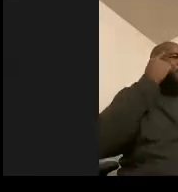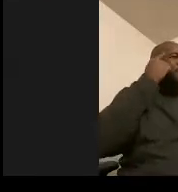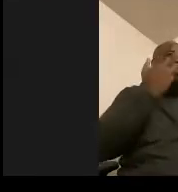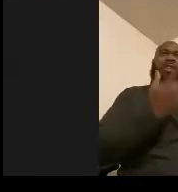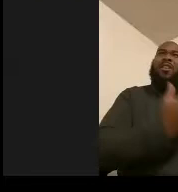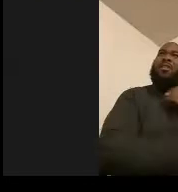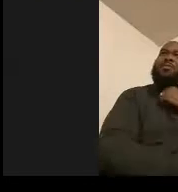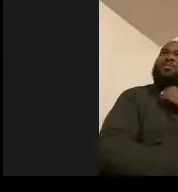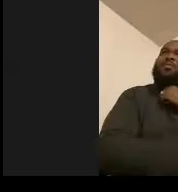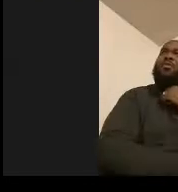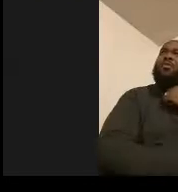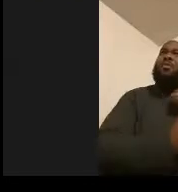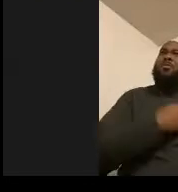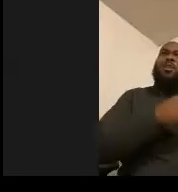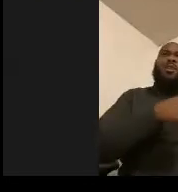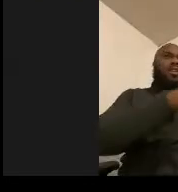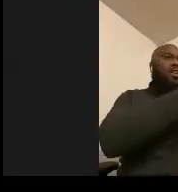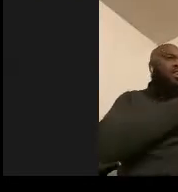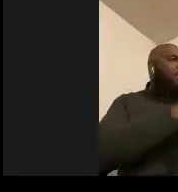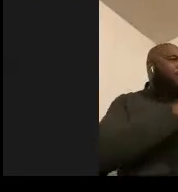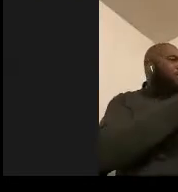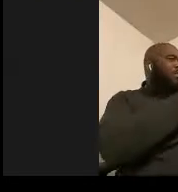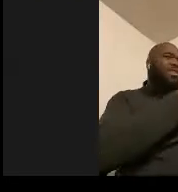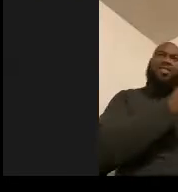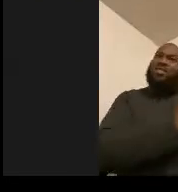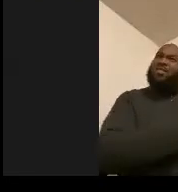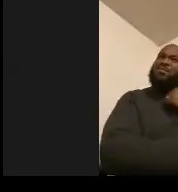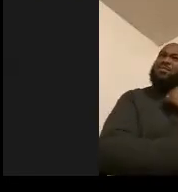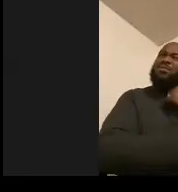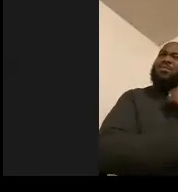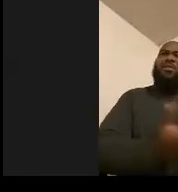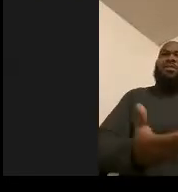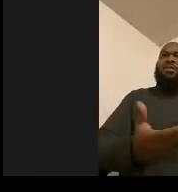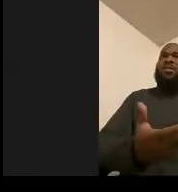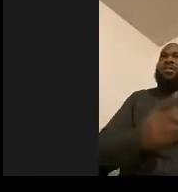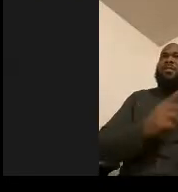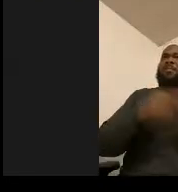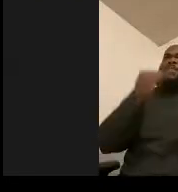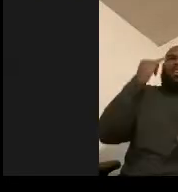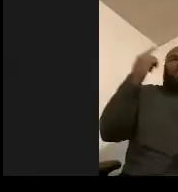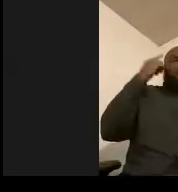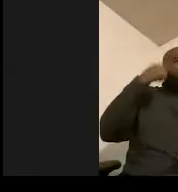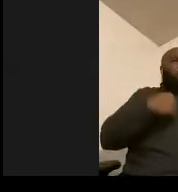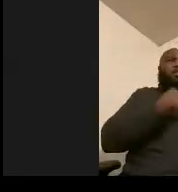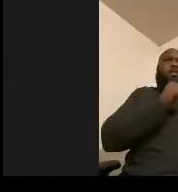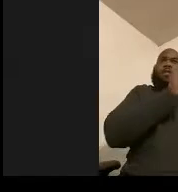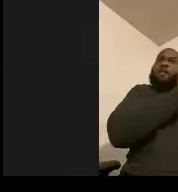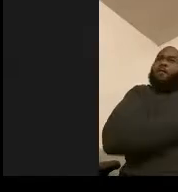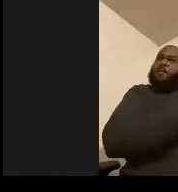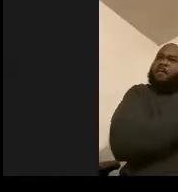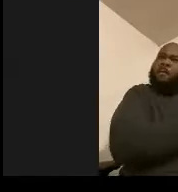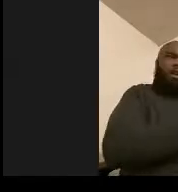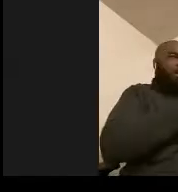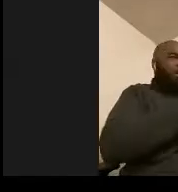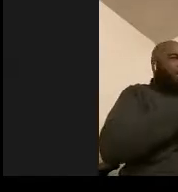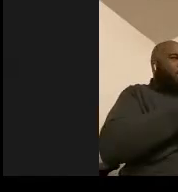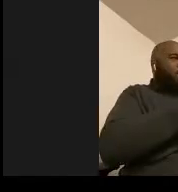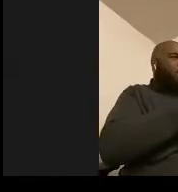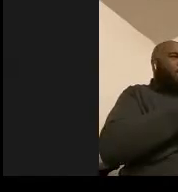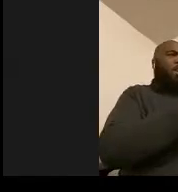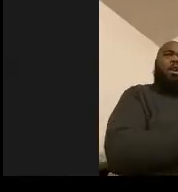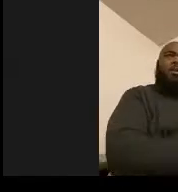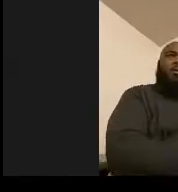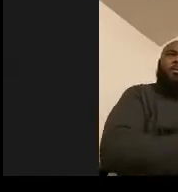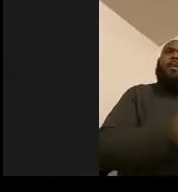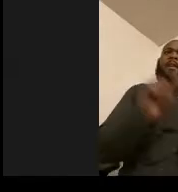in our neighborhood. So this idea that fighting to raise the minimum wage is also a fight against racism. It's a very